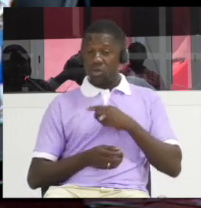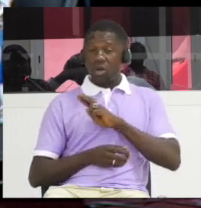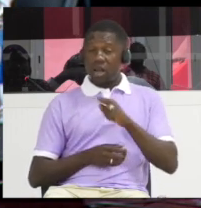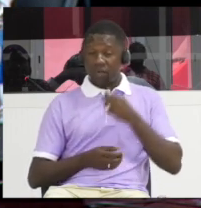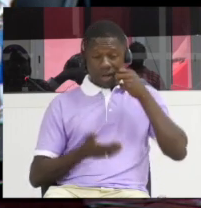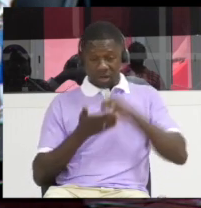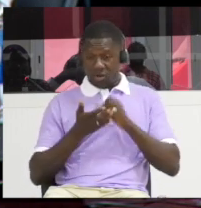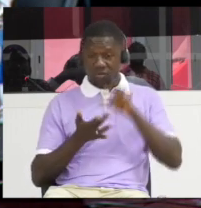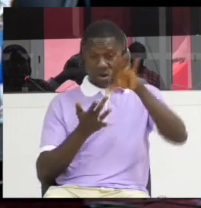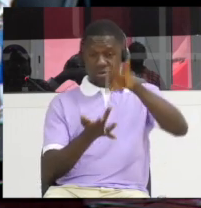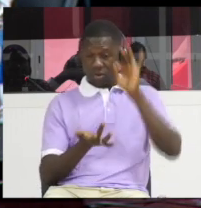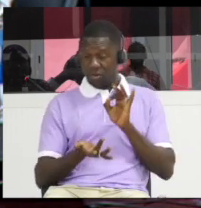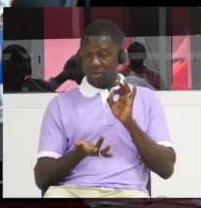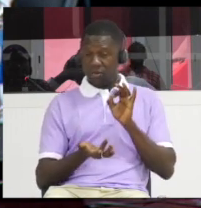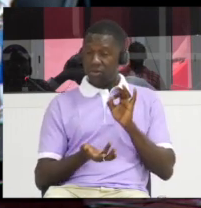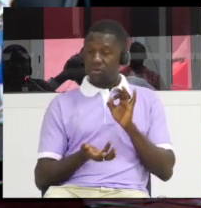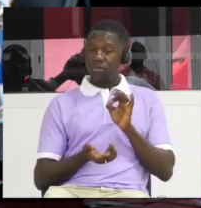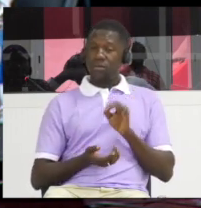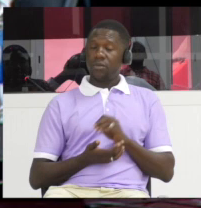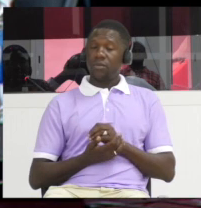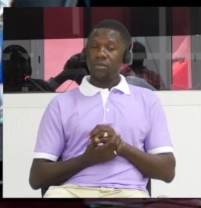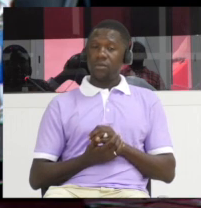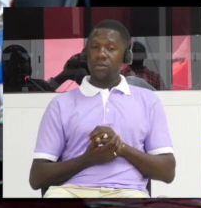got a letter of appointment from